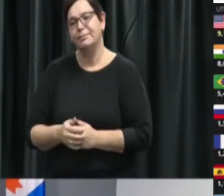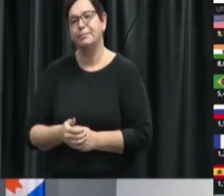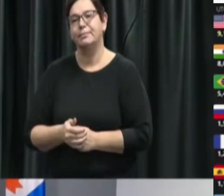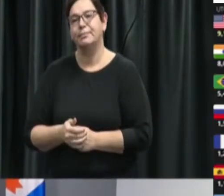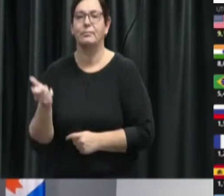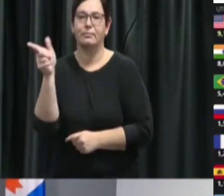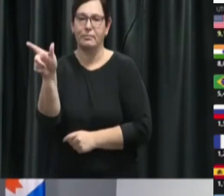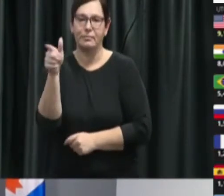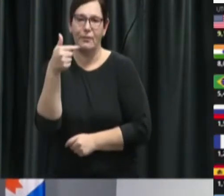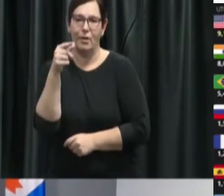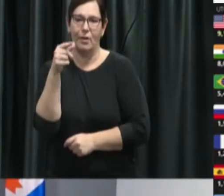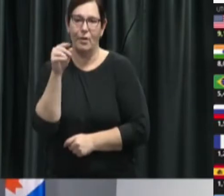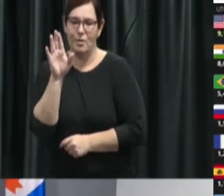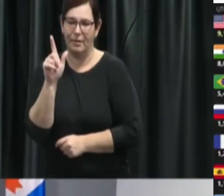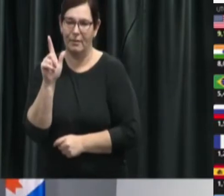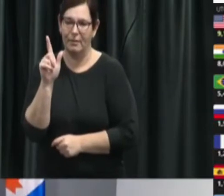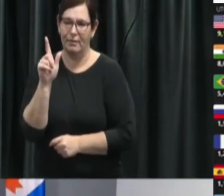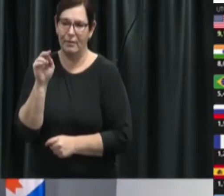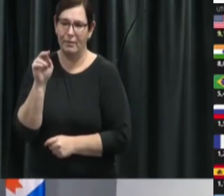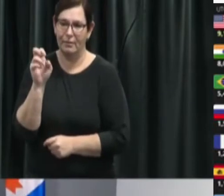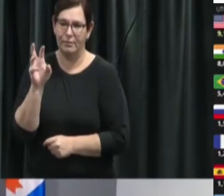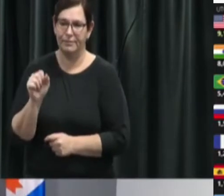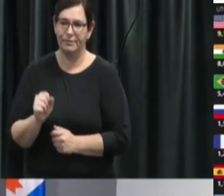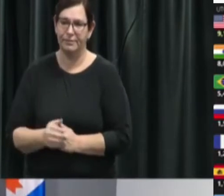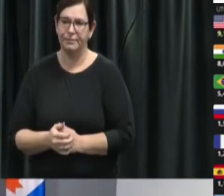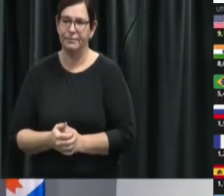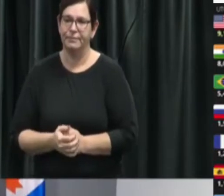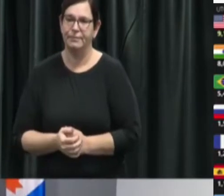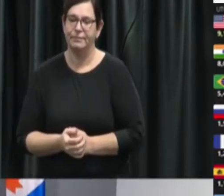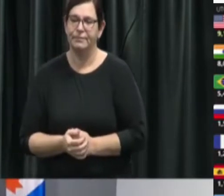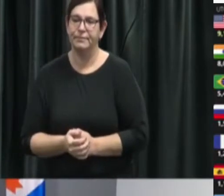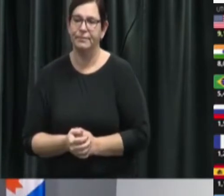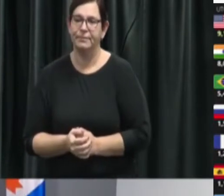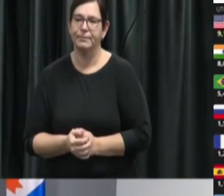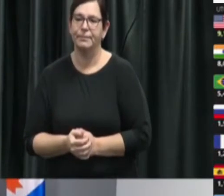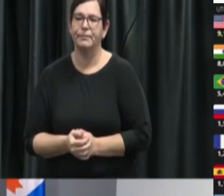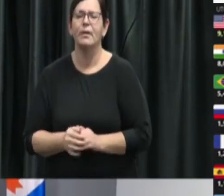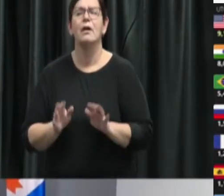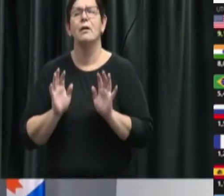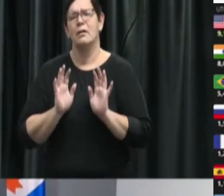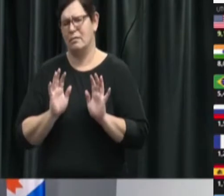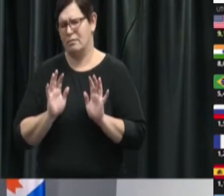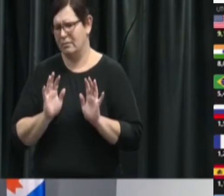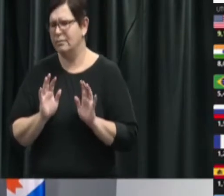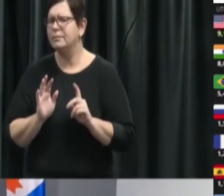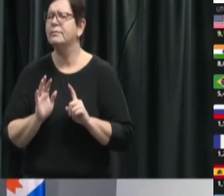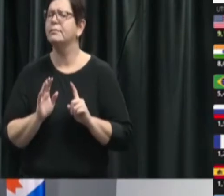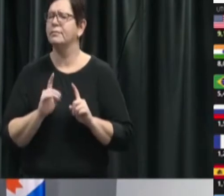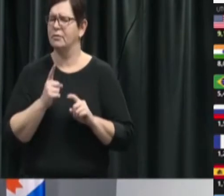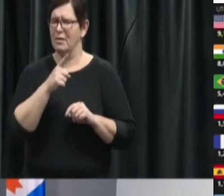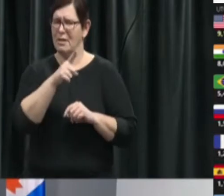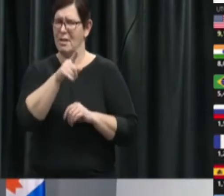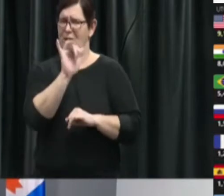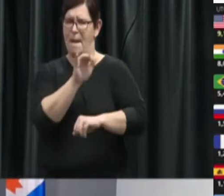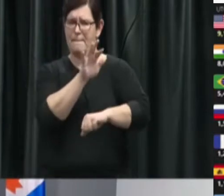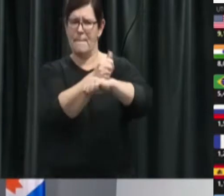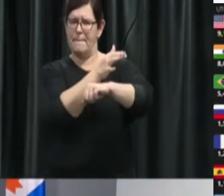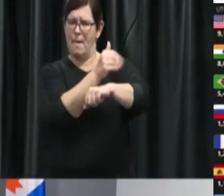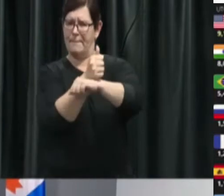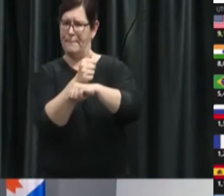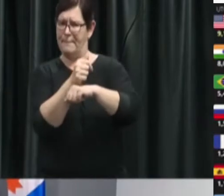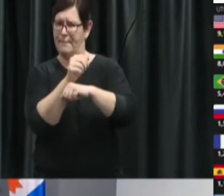please. Hi, good afternoon. I was just wondering if you could first just clarify these pop-up locations that the mayor was talking about earlier.